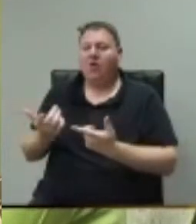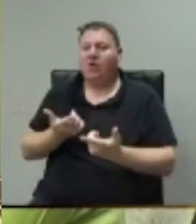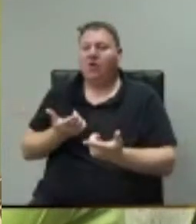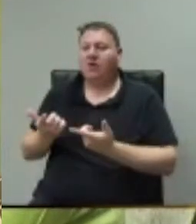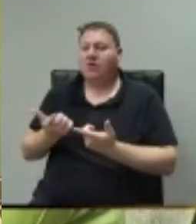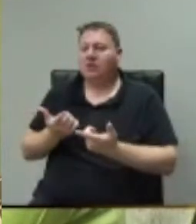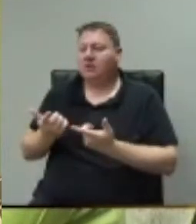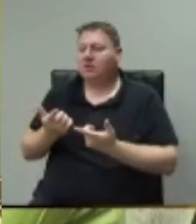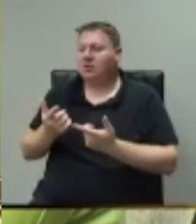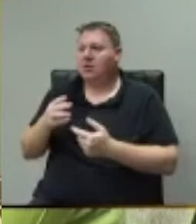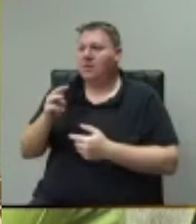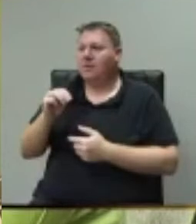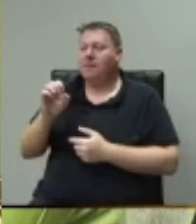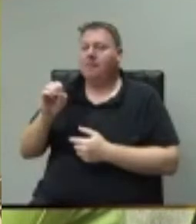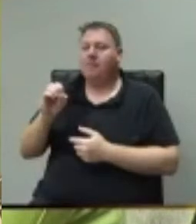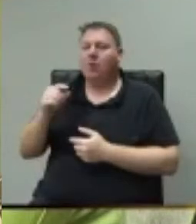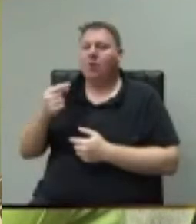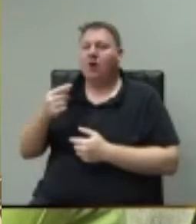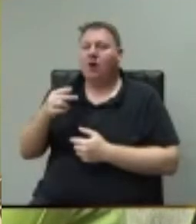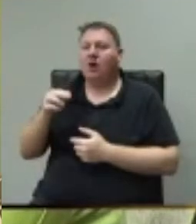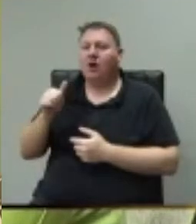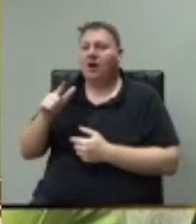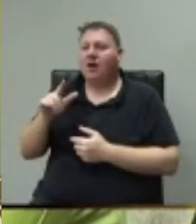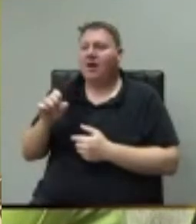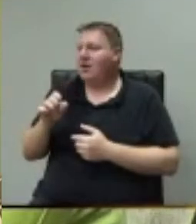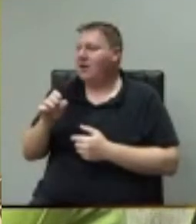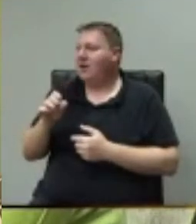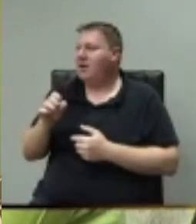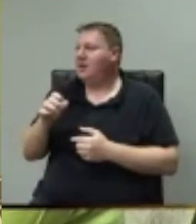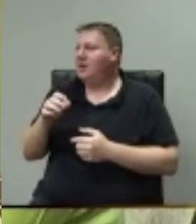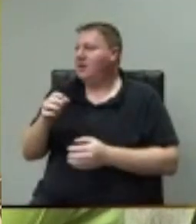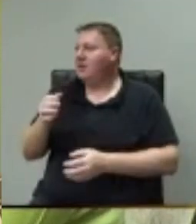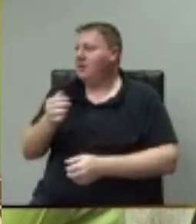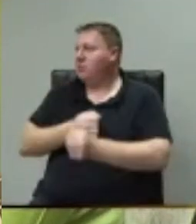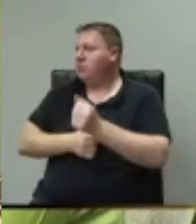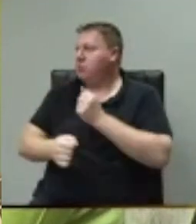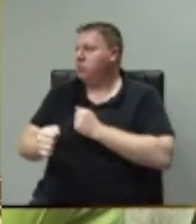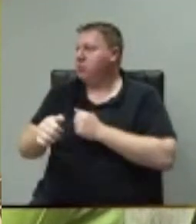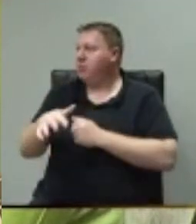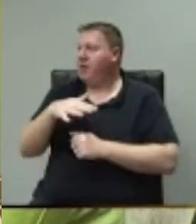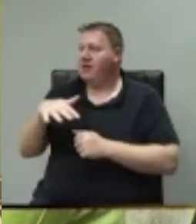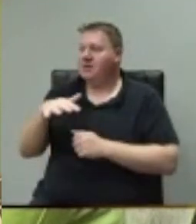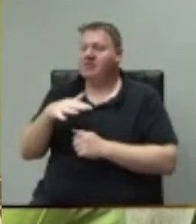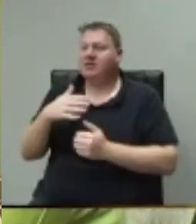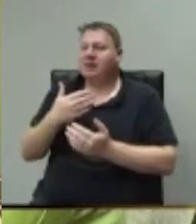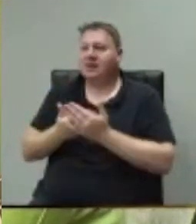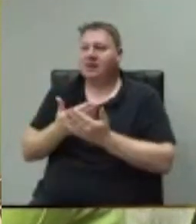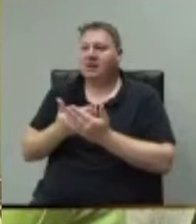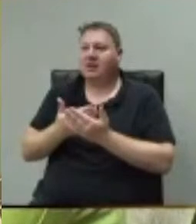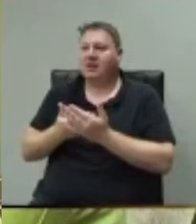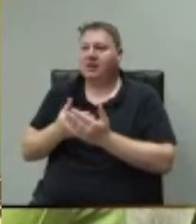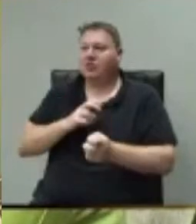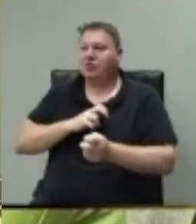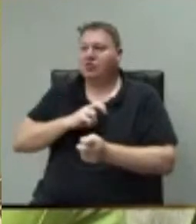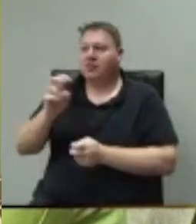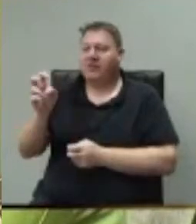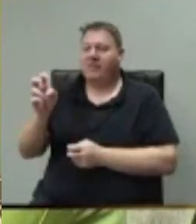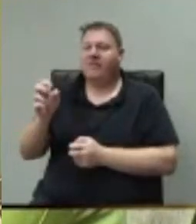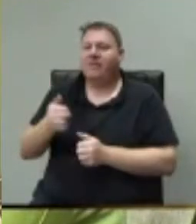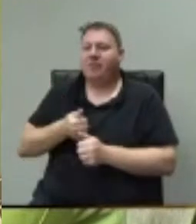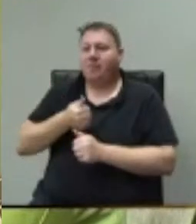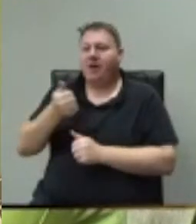Mohale to come in your place so that she can be able to travel back